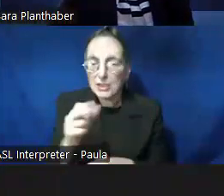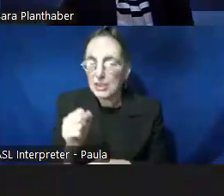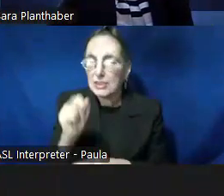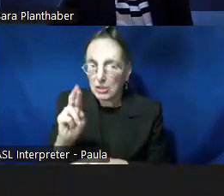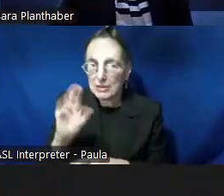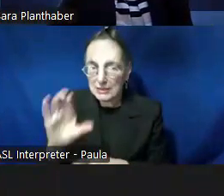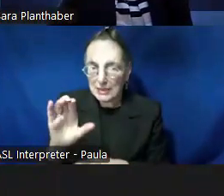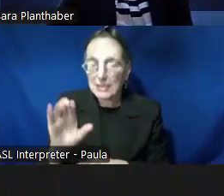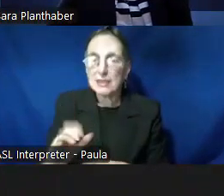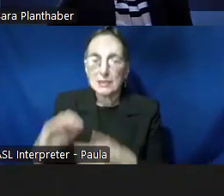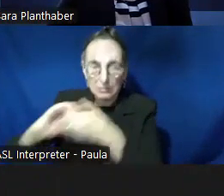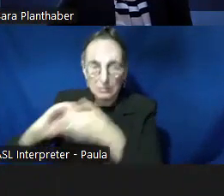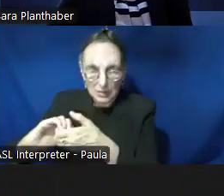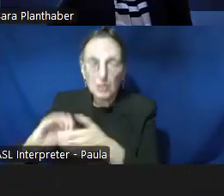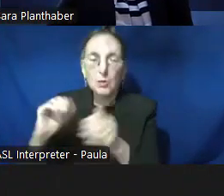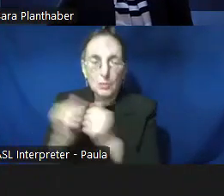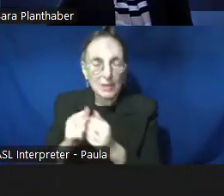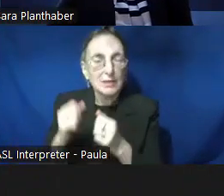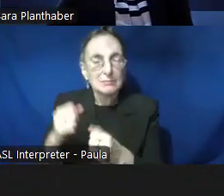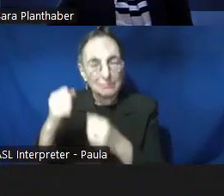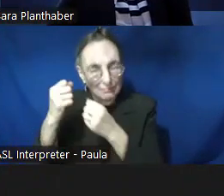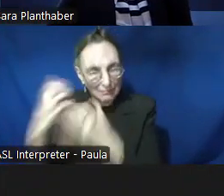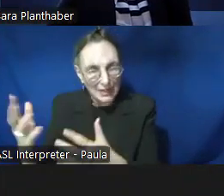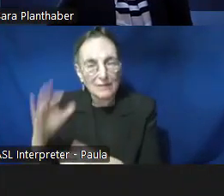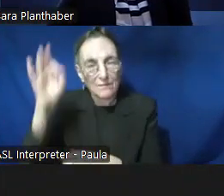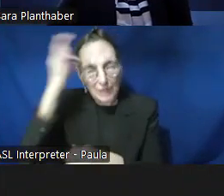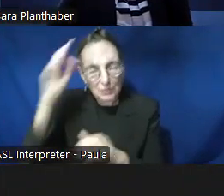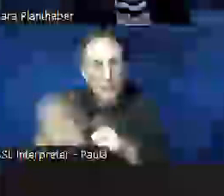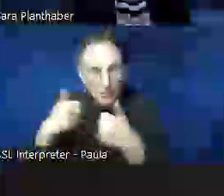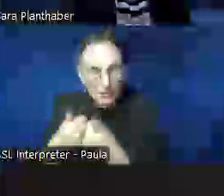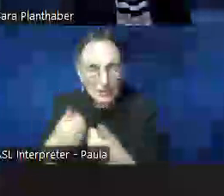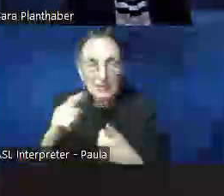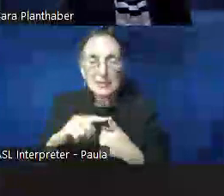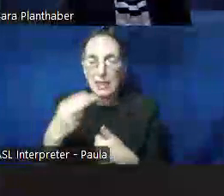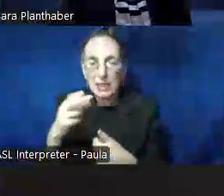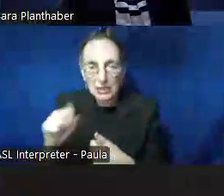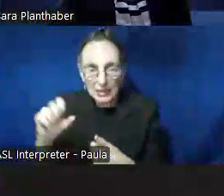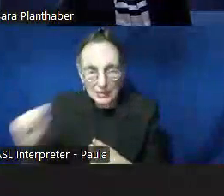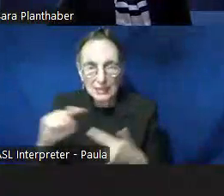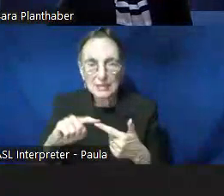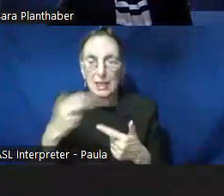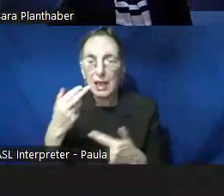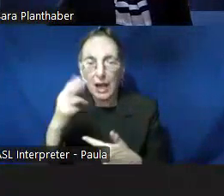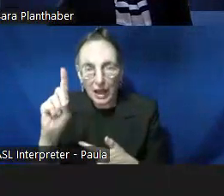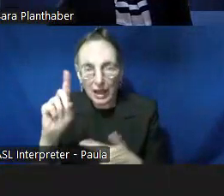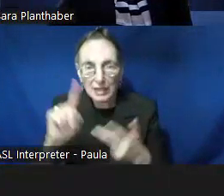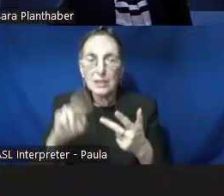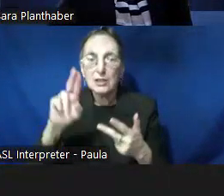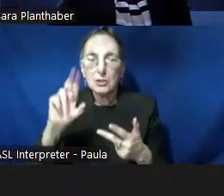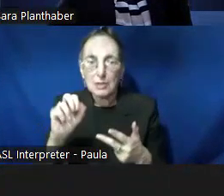collaboration among multiple federal agencies from HHS, HUD, USDA,